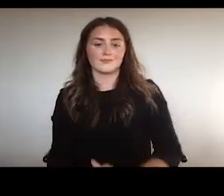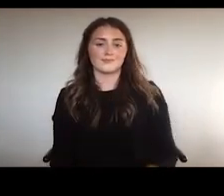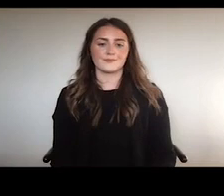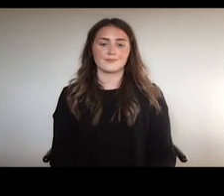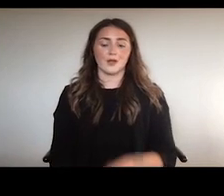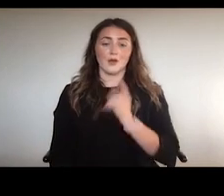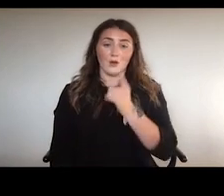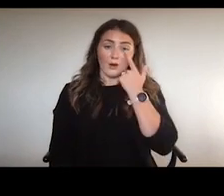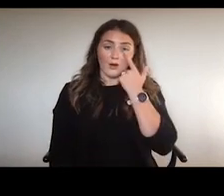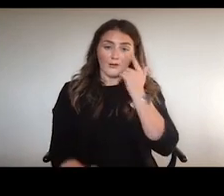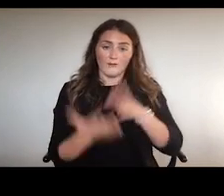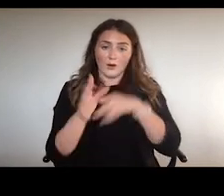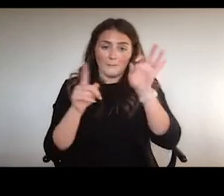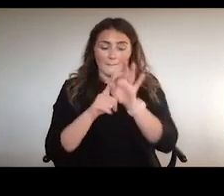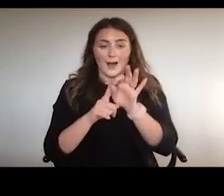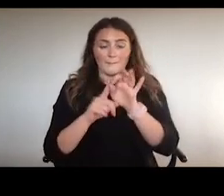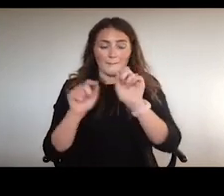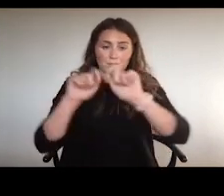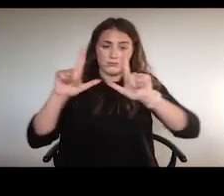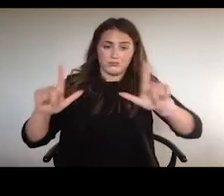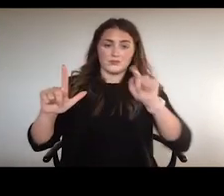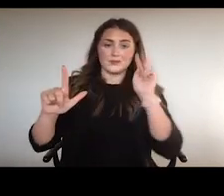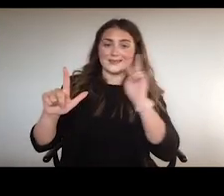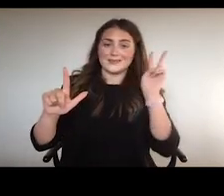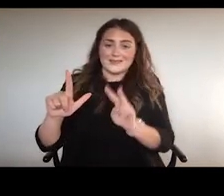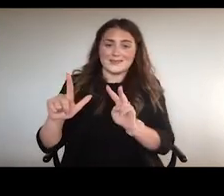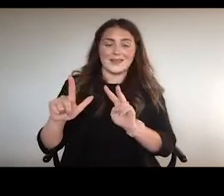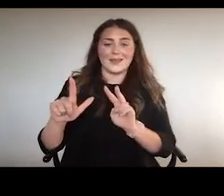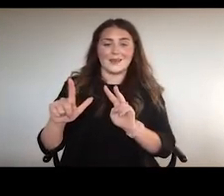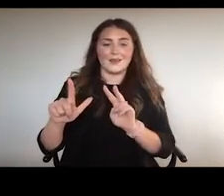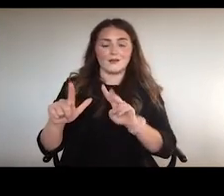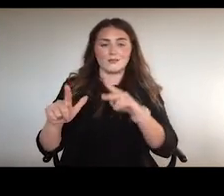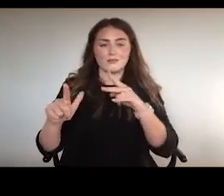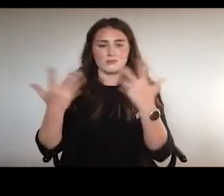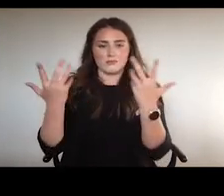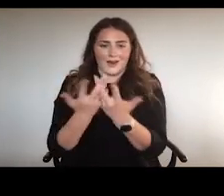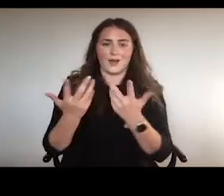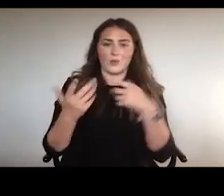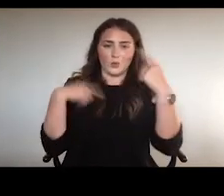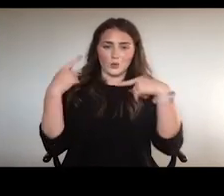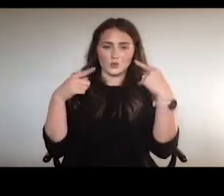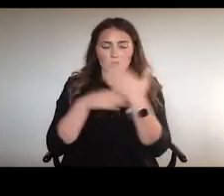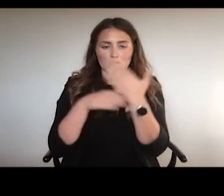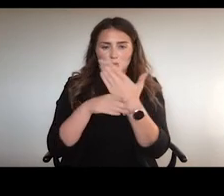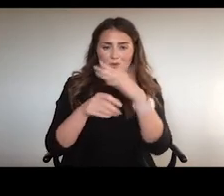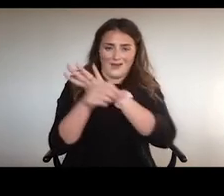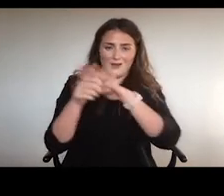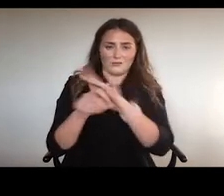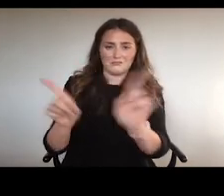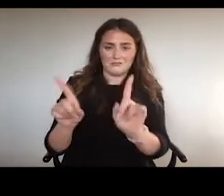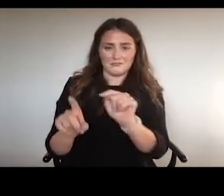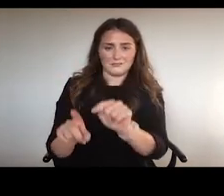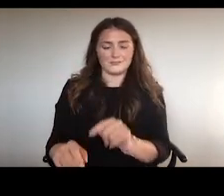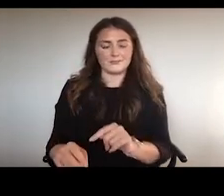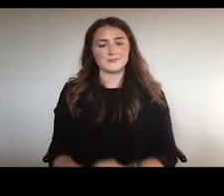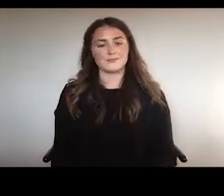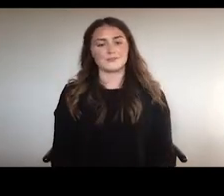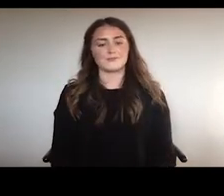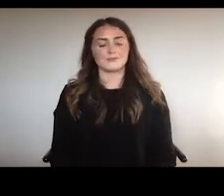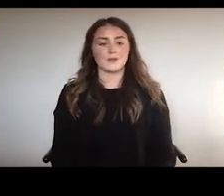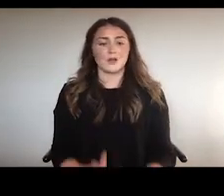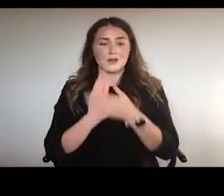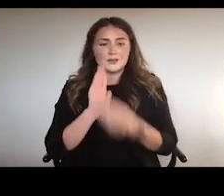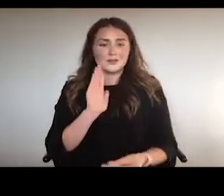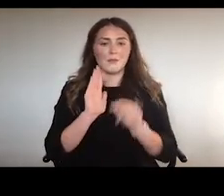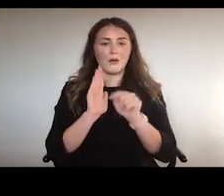the road is in use. This map shows where noise barriers have been incorporated into design along the A13 along the new